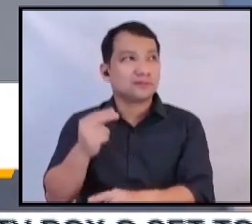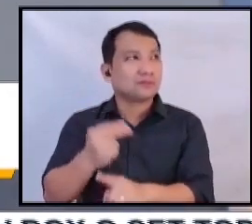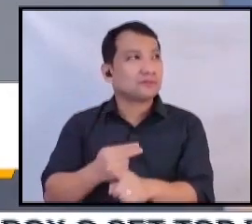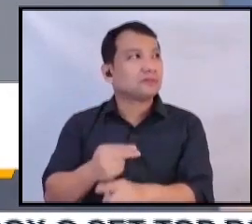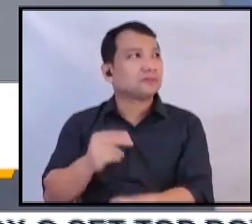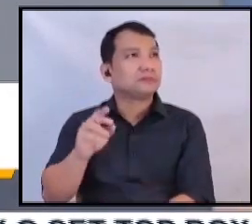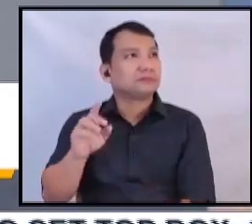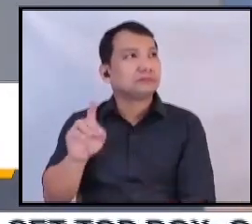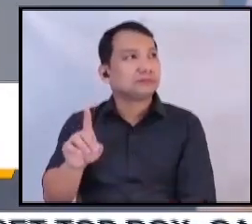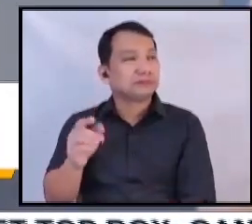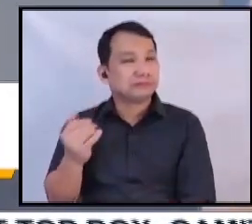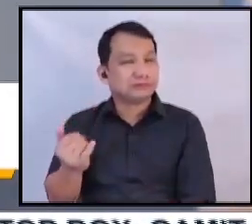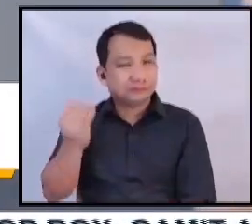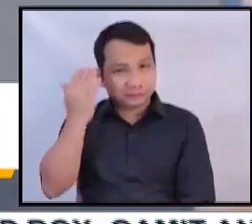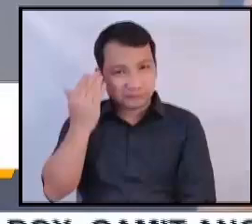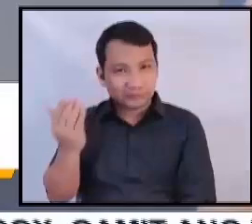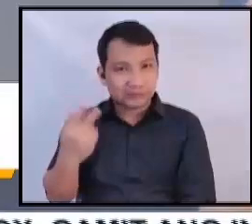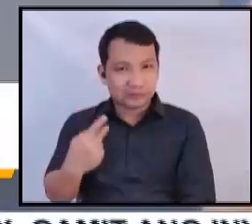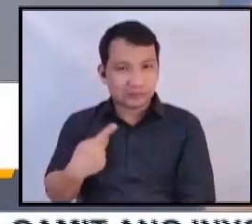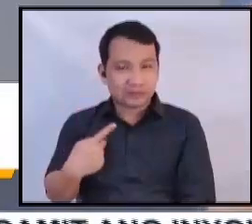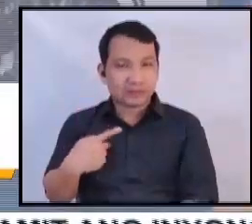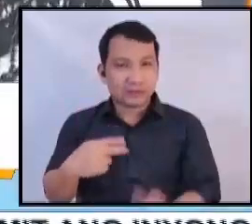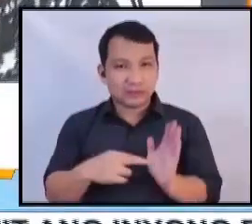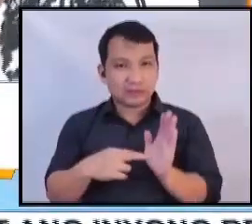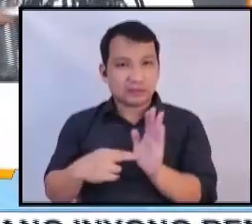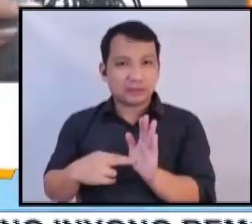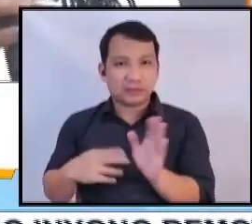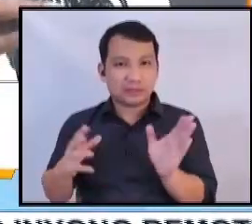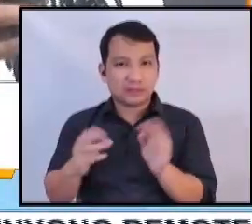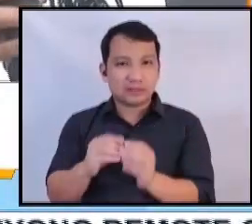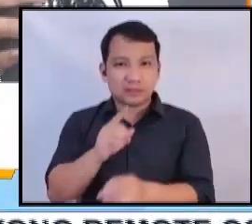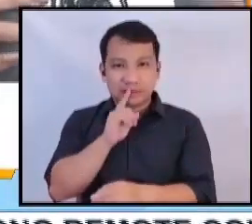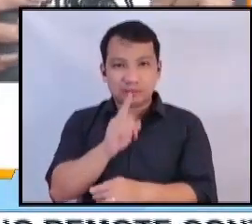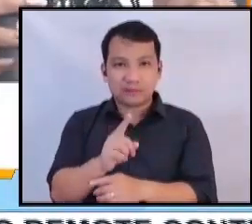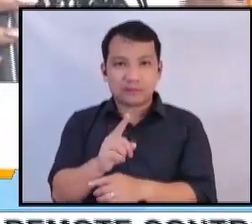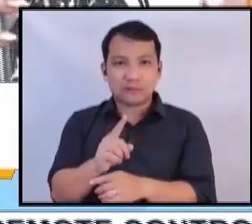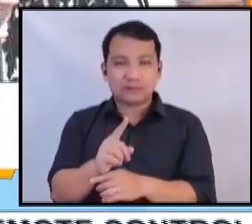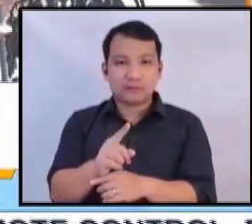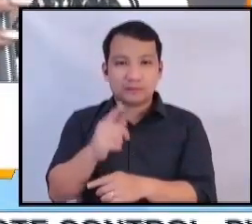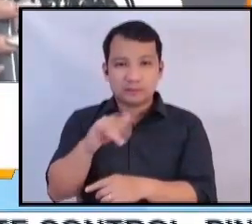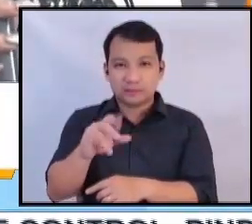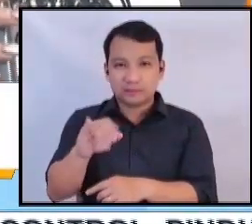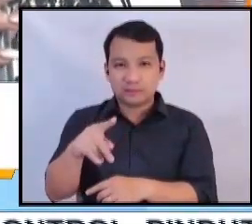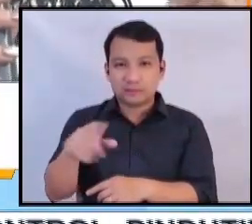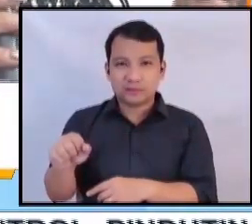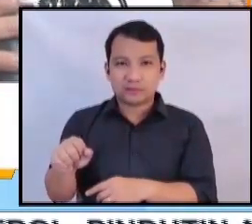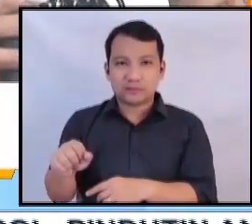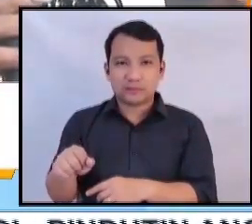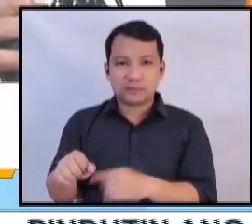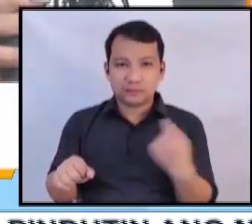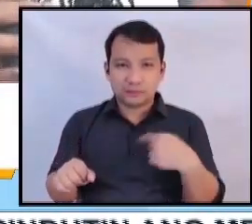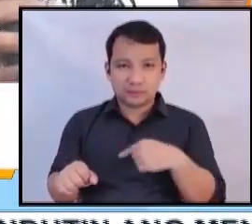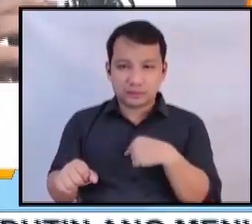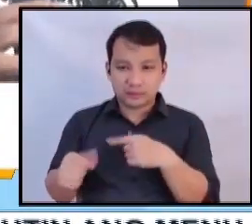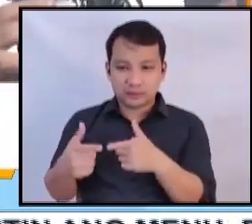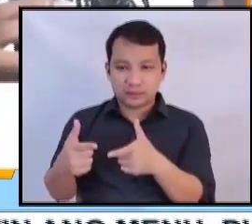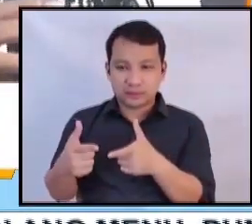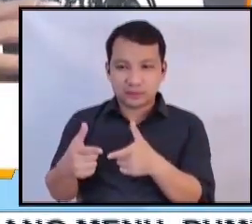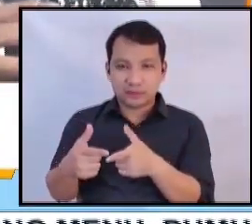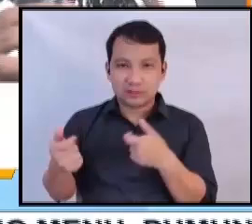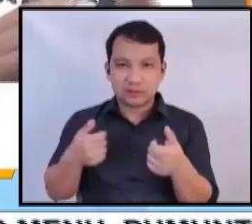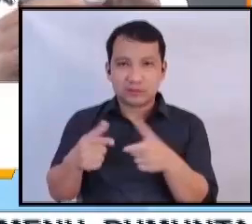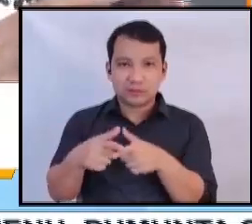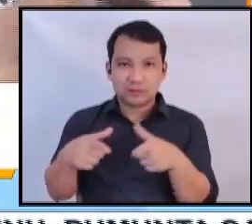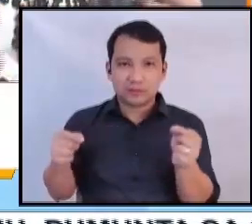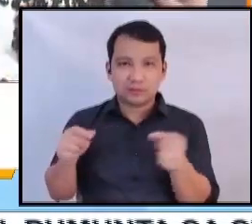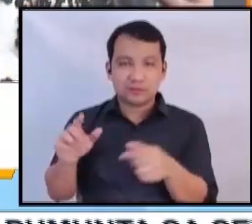now, this year we have a representative, and she is our queen, Angelica Lopez. She's competing in Japan this coming month of November and